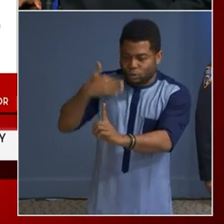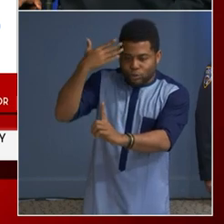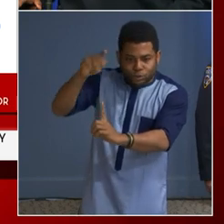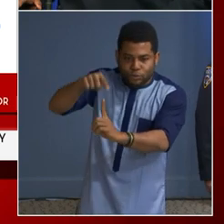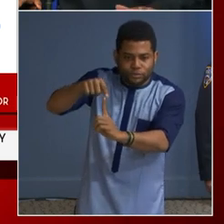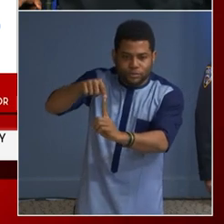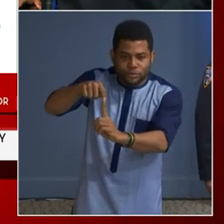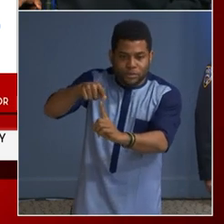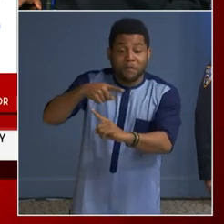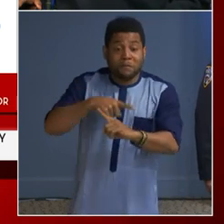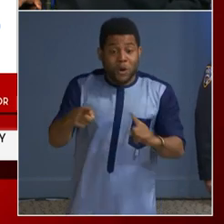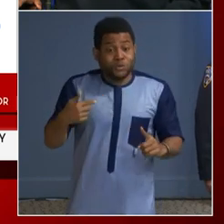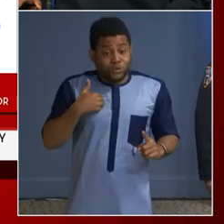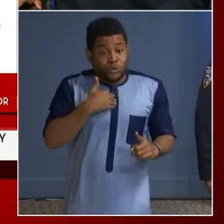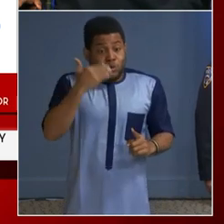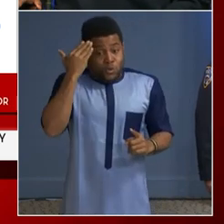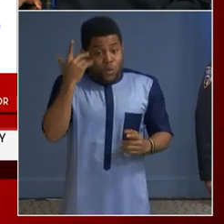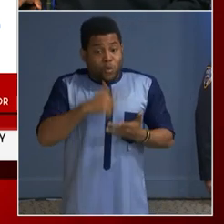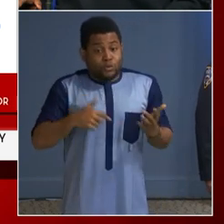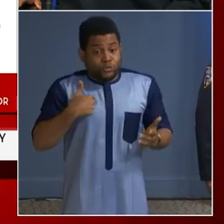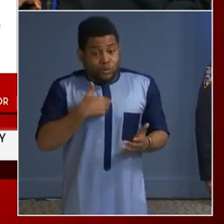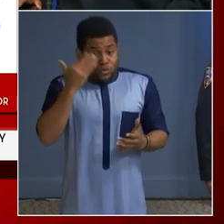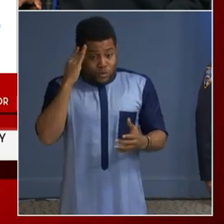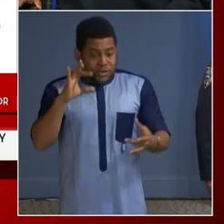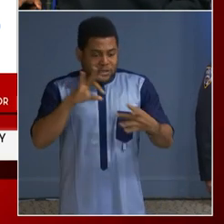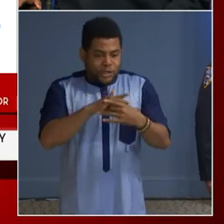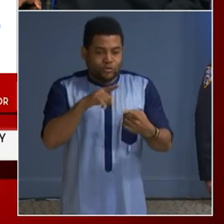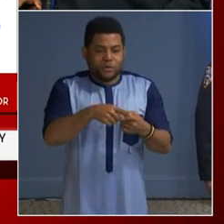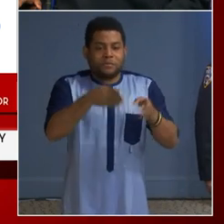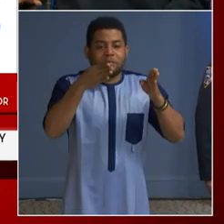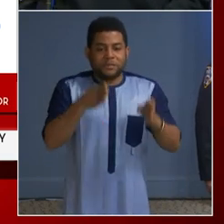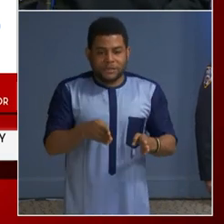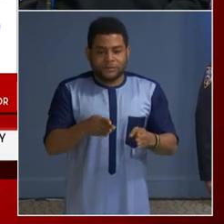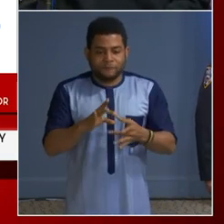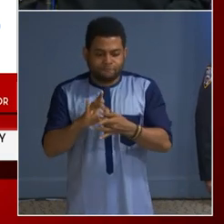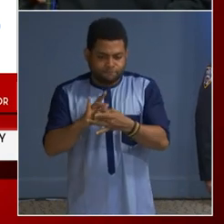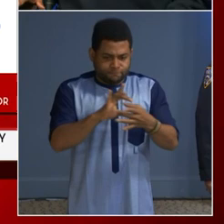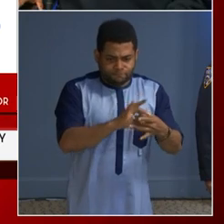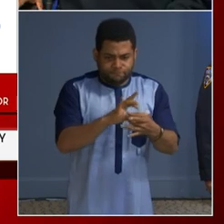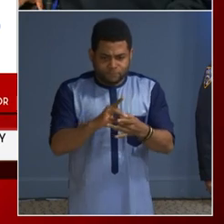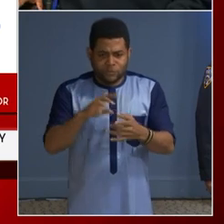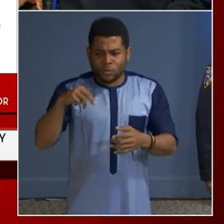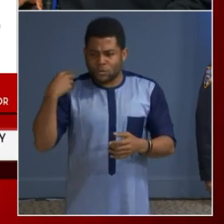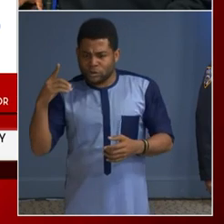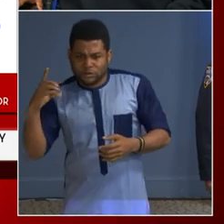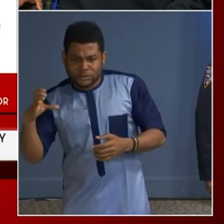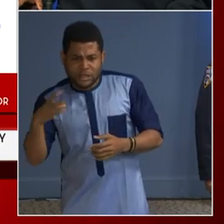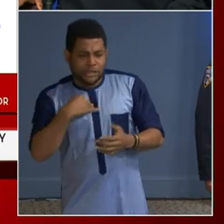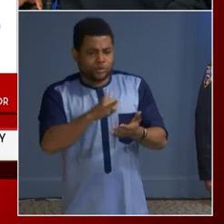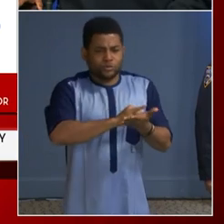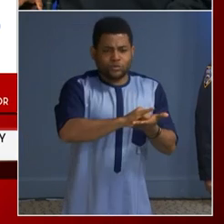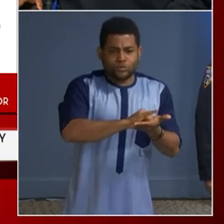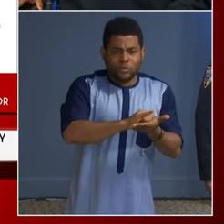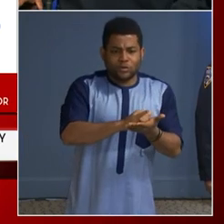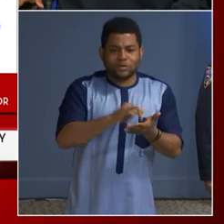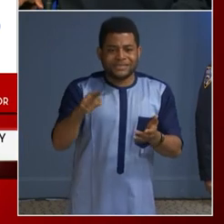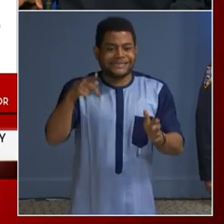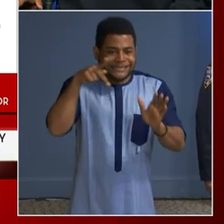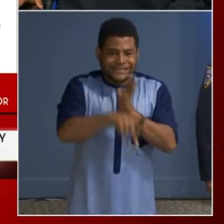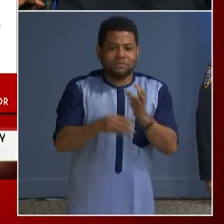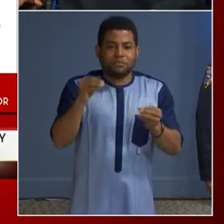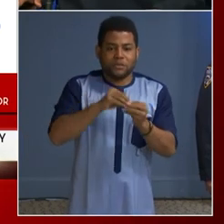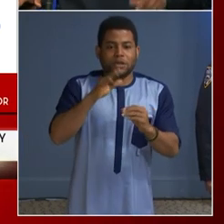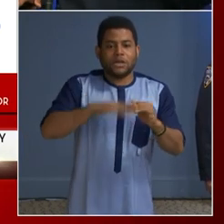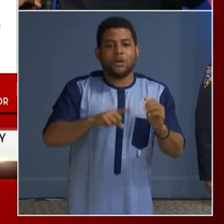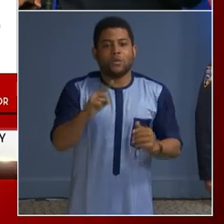cases together certainly suggest that this person has already murdered more than one time. And I think that that is significant enough to garner